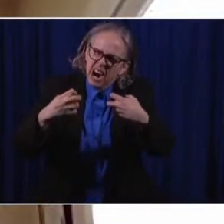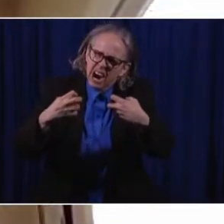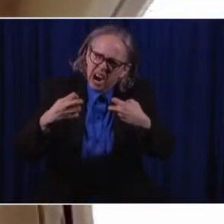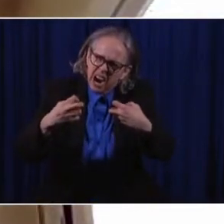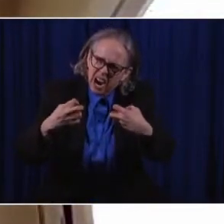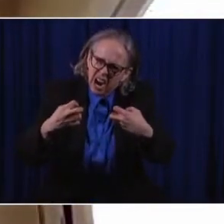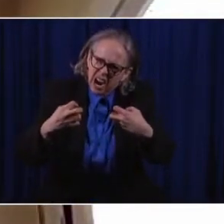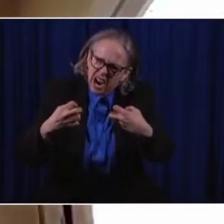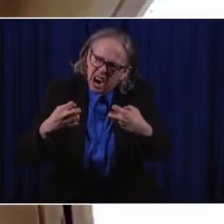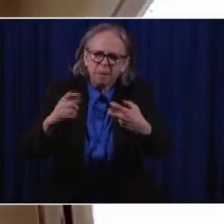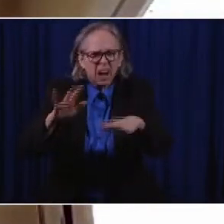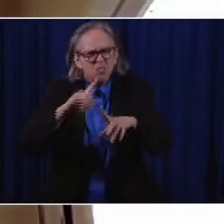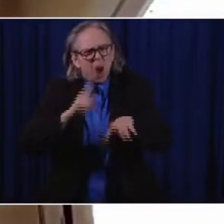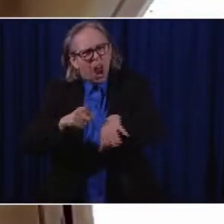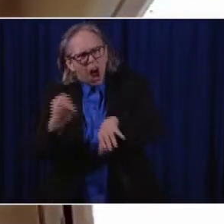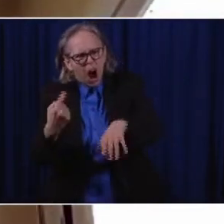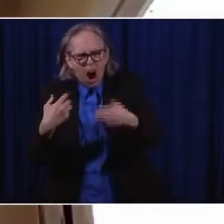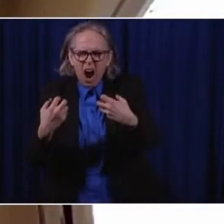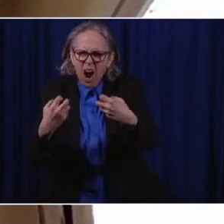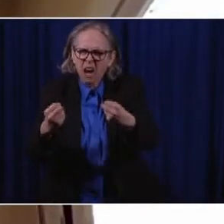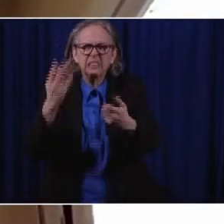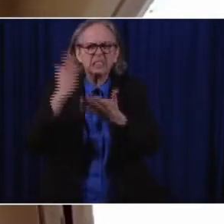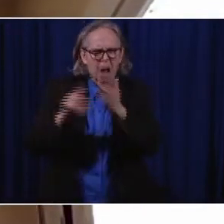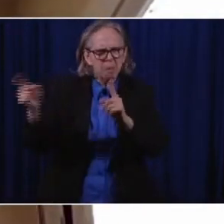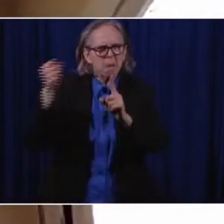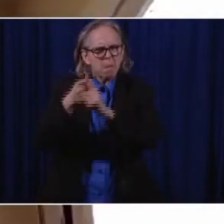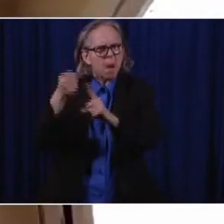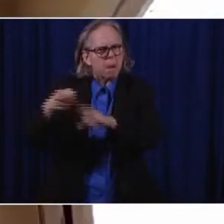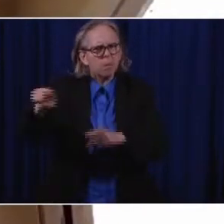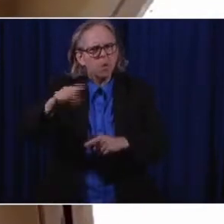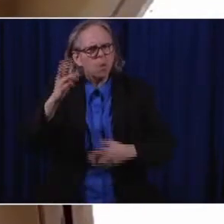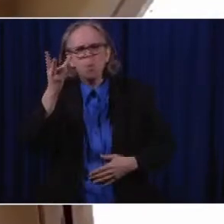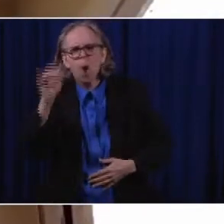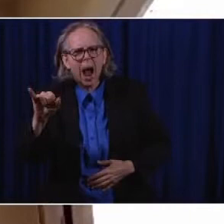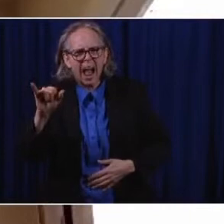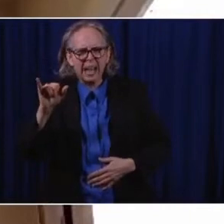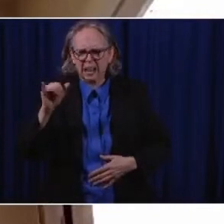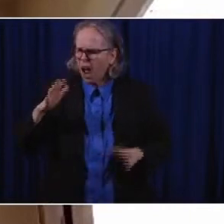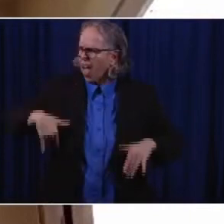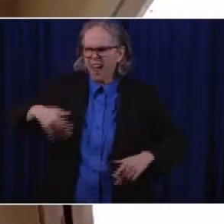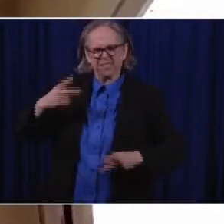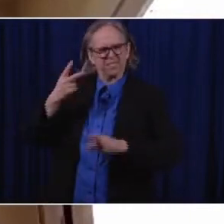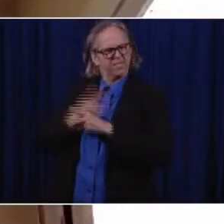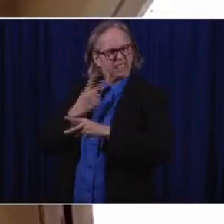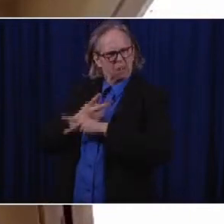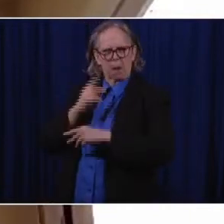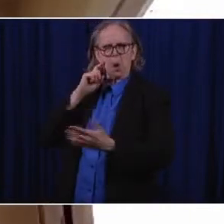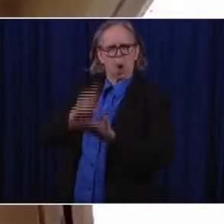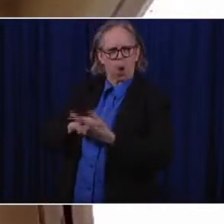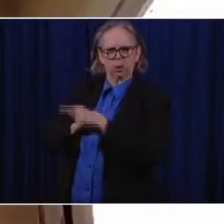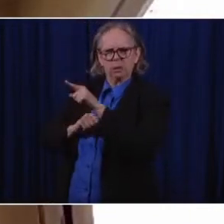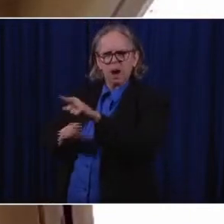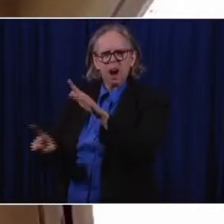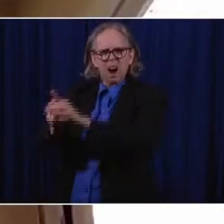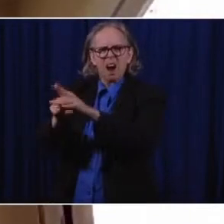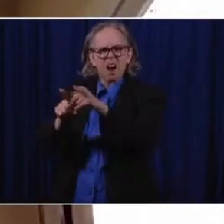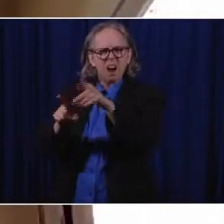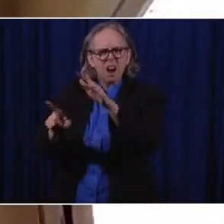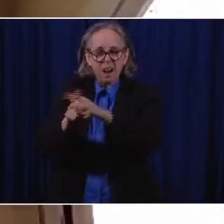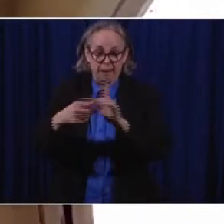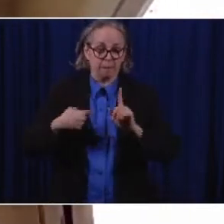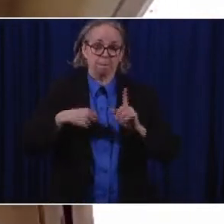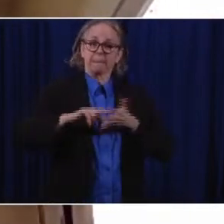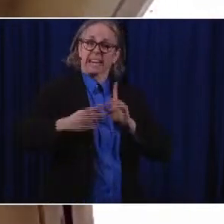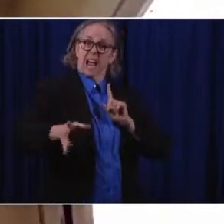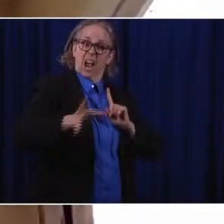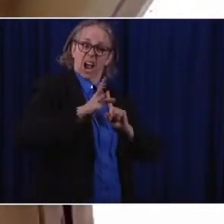though, there is a subset of the population who acquire this virus and after